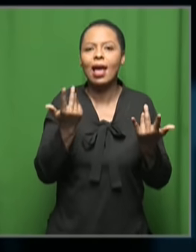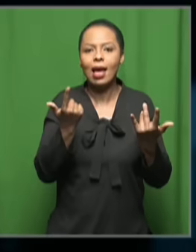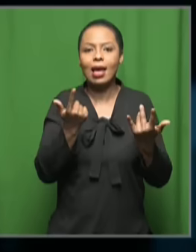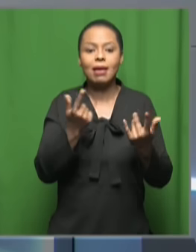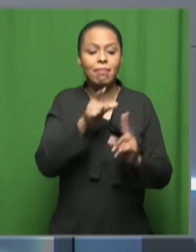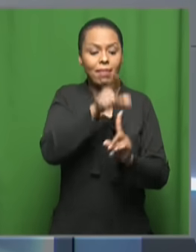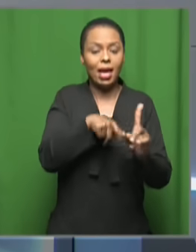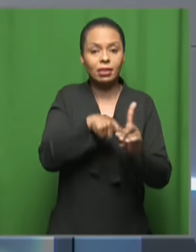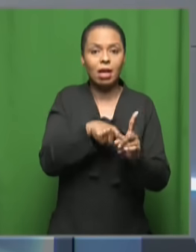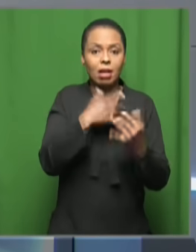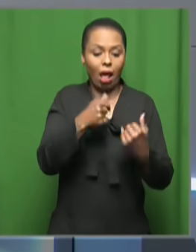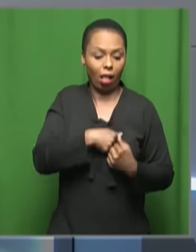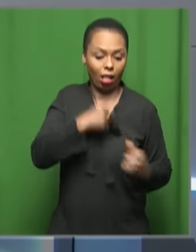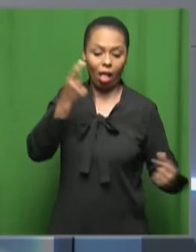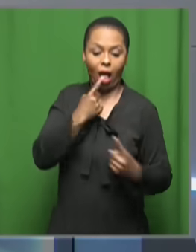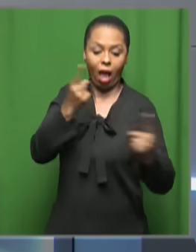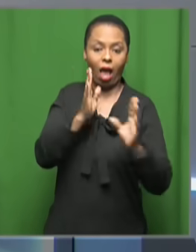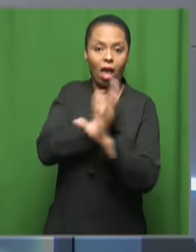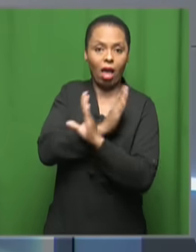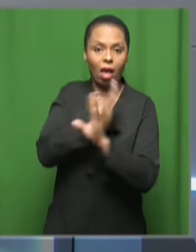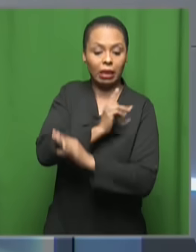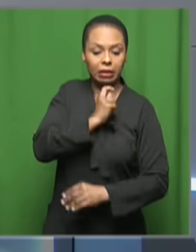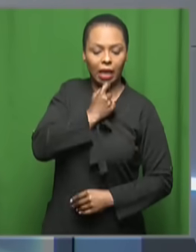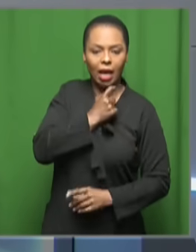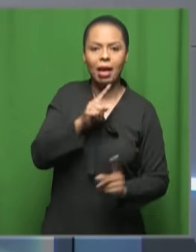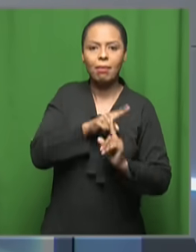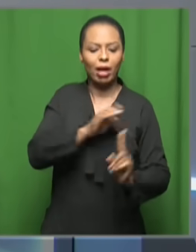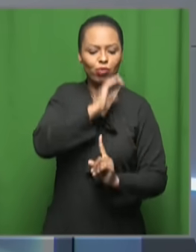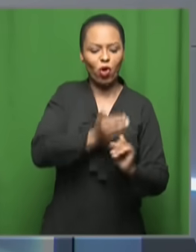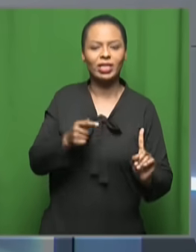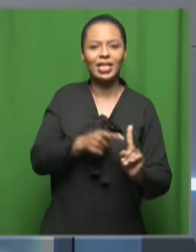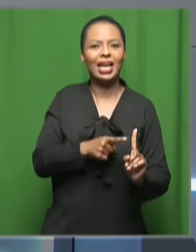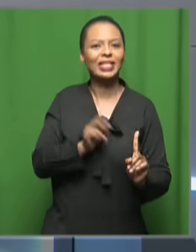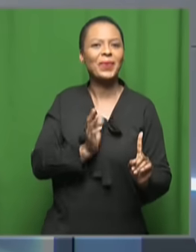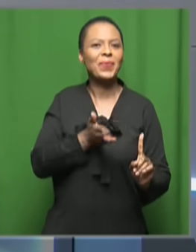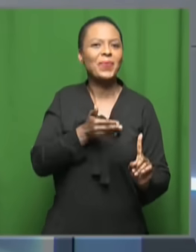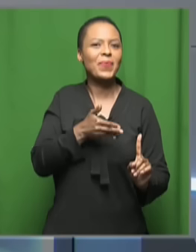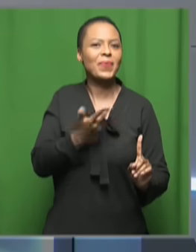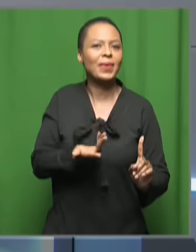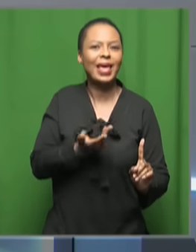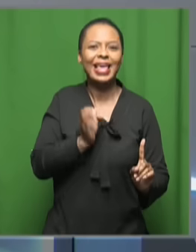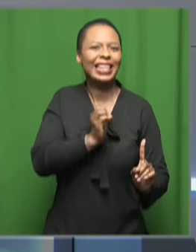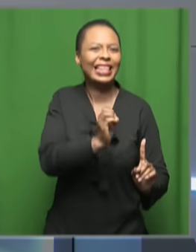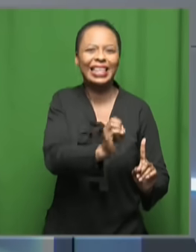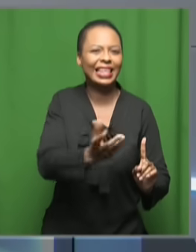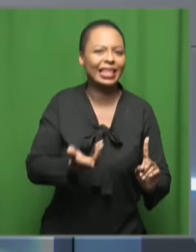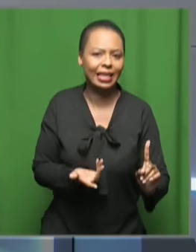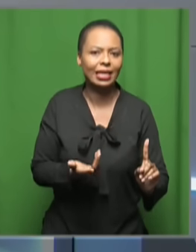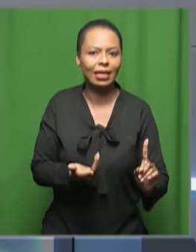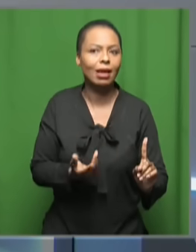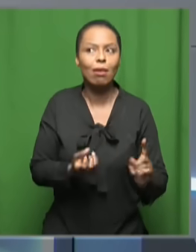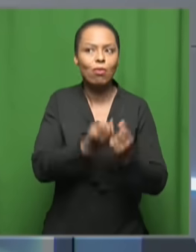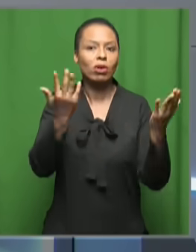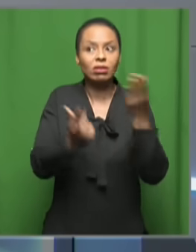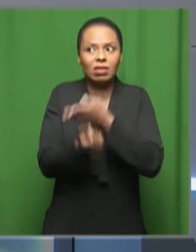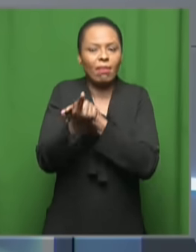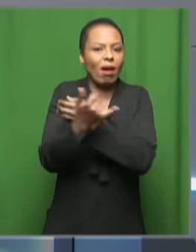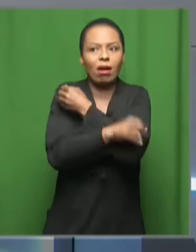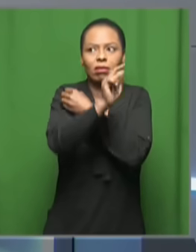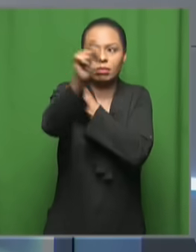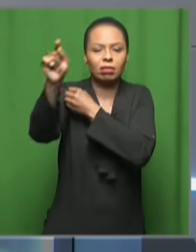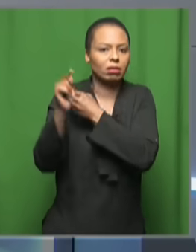that they should get. And this is something that is not only a South African problem, but we are seeing it globally. What are some of the mechanisms